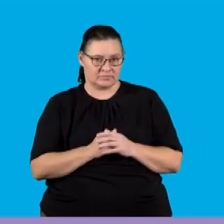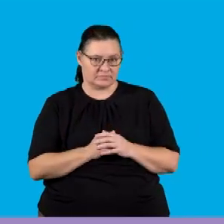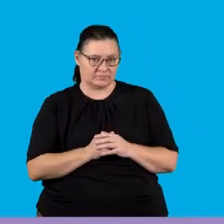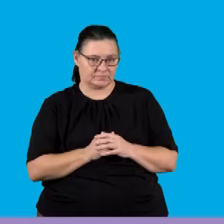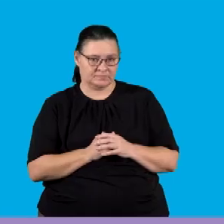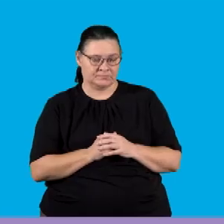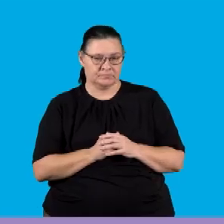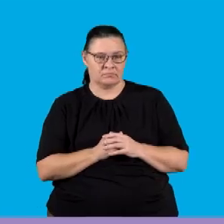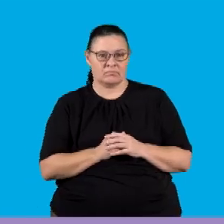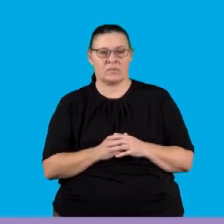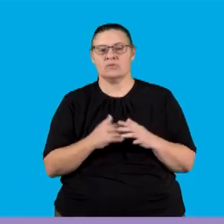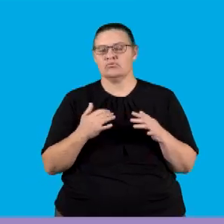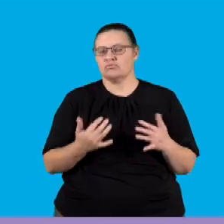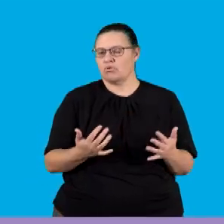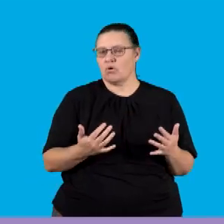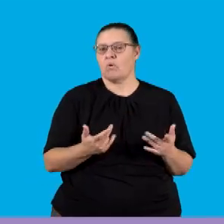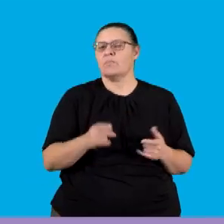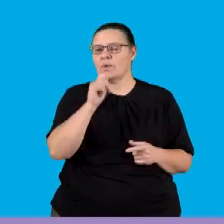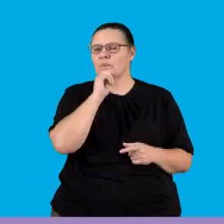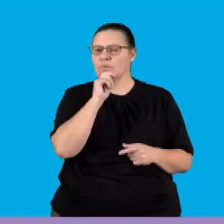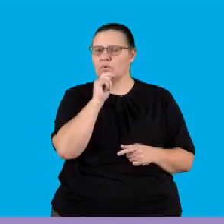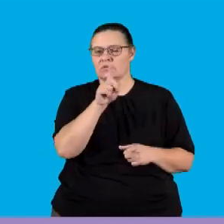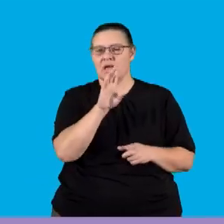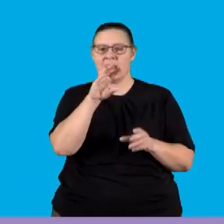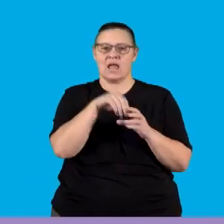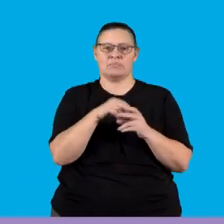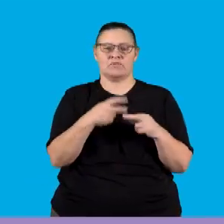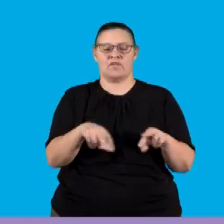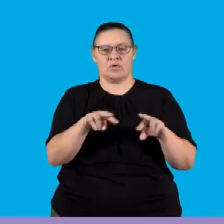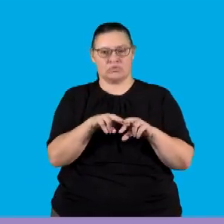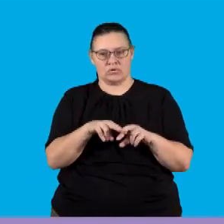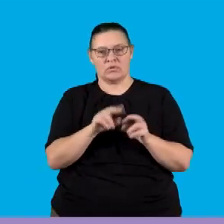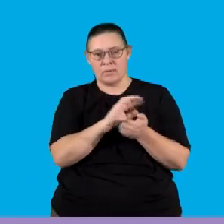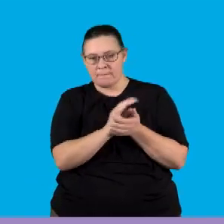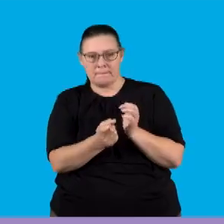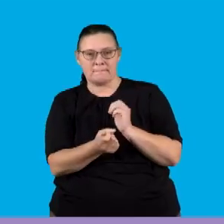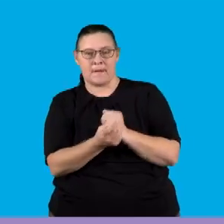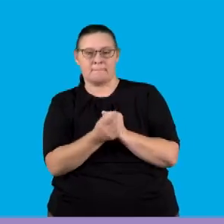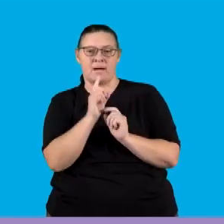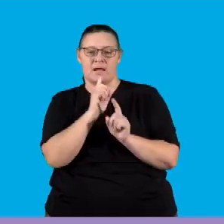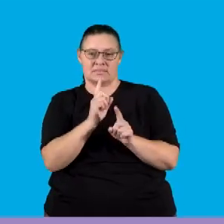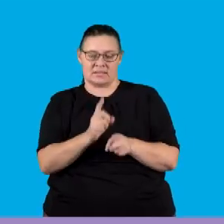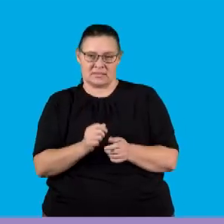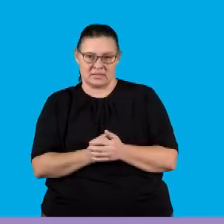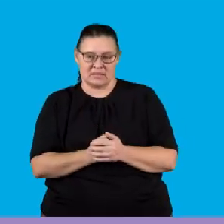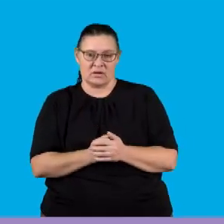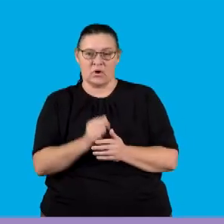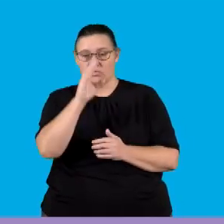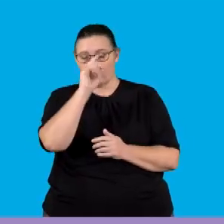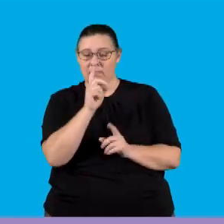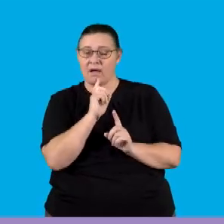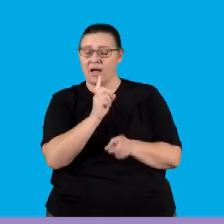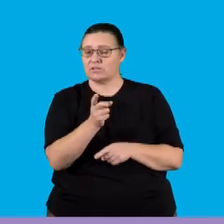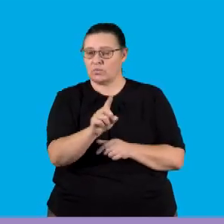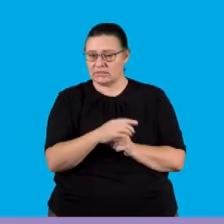we are given a 12. So we are just going to use these input values to come up with the